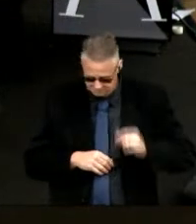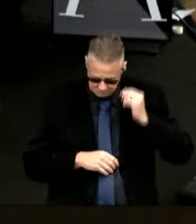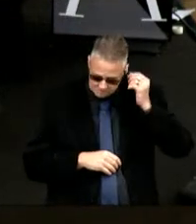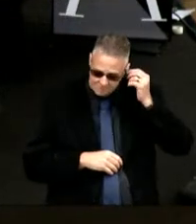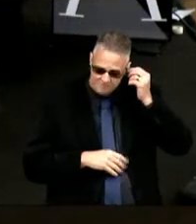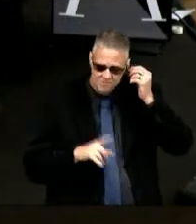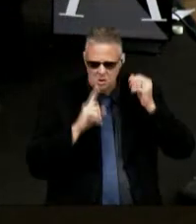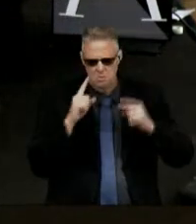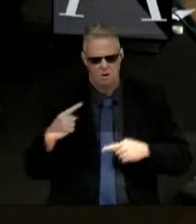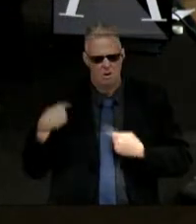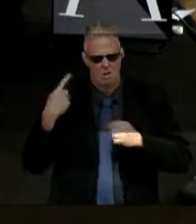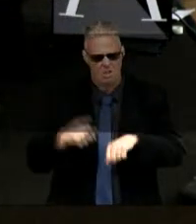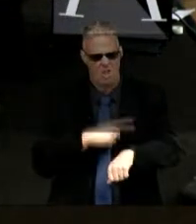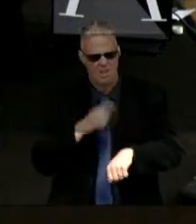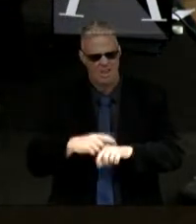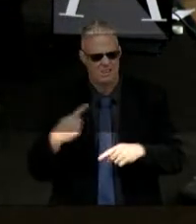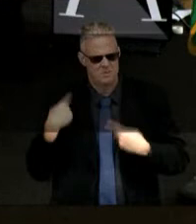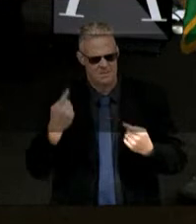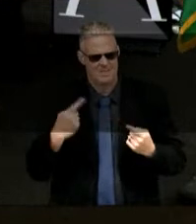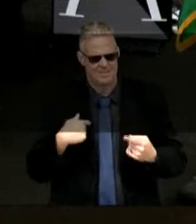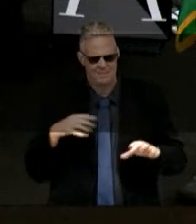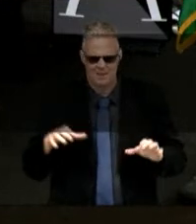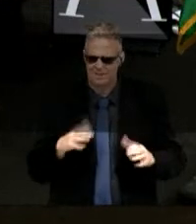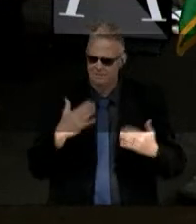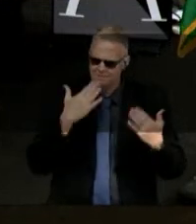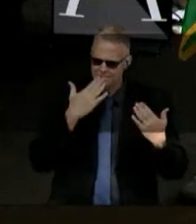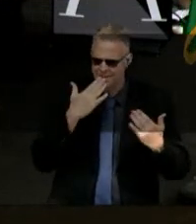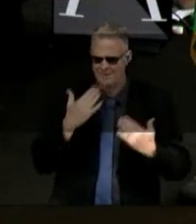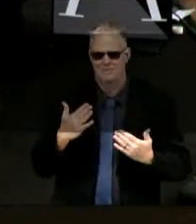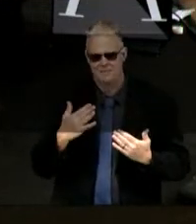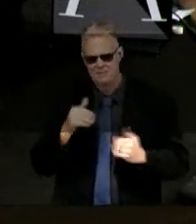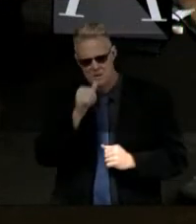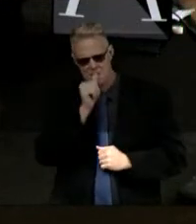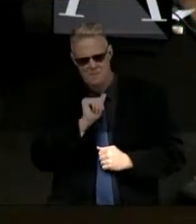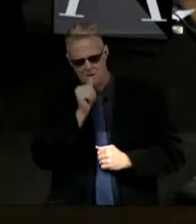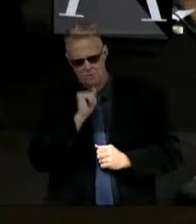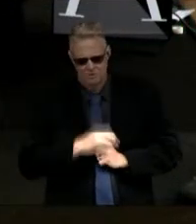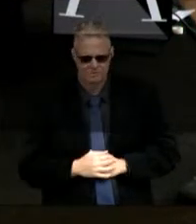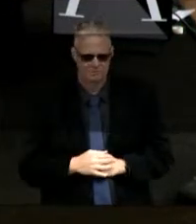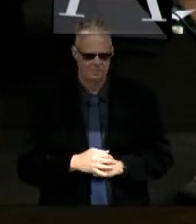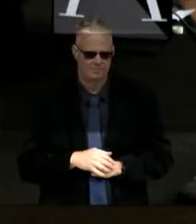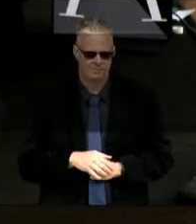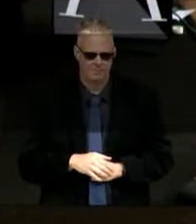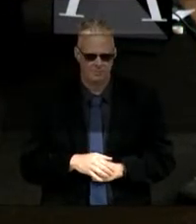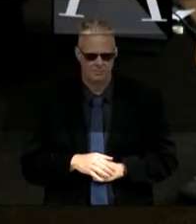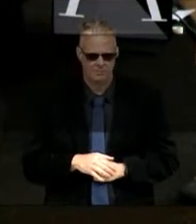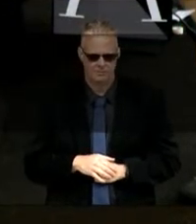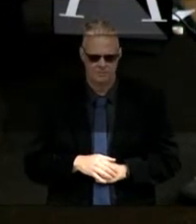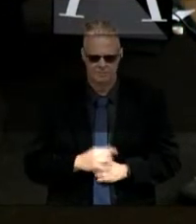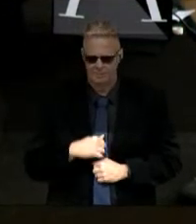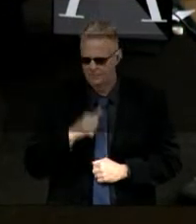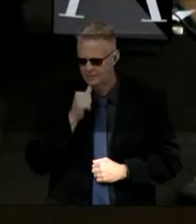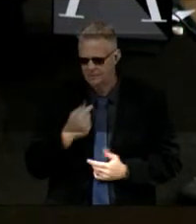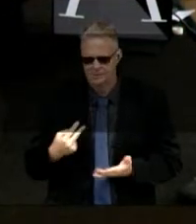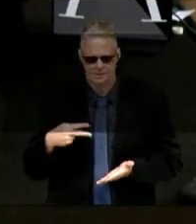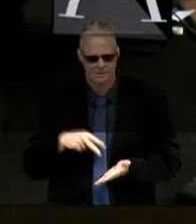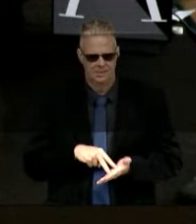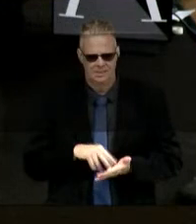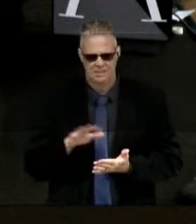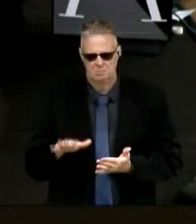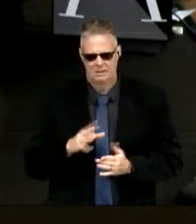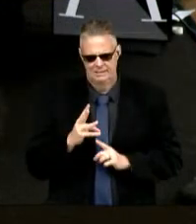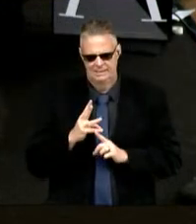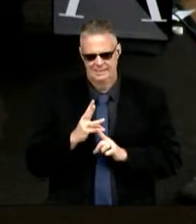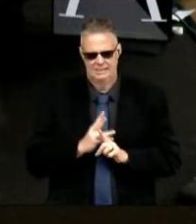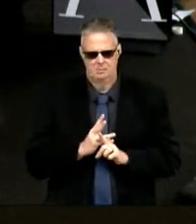It's been a while since I've done this, so thank you for being patient with me. I haven't stood in about